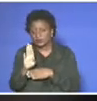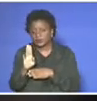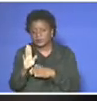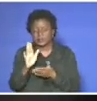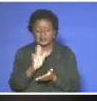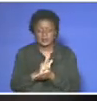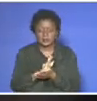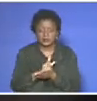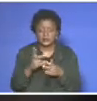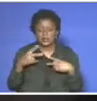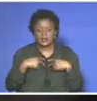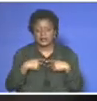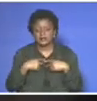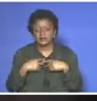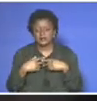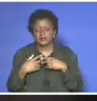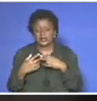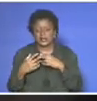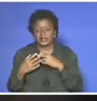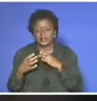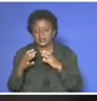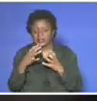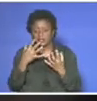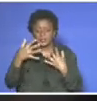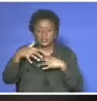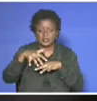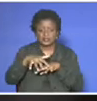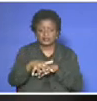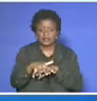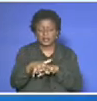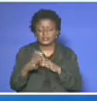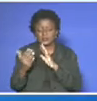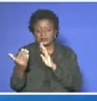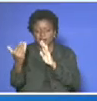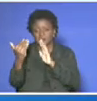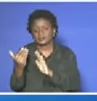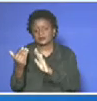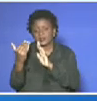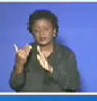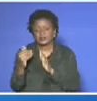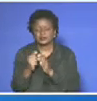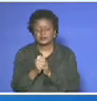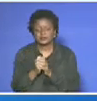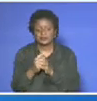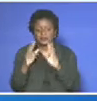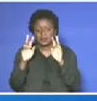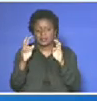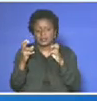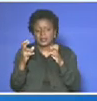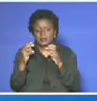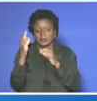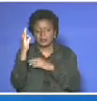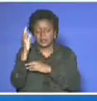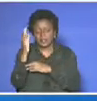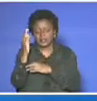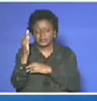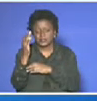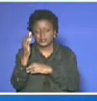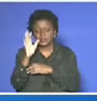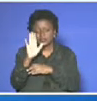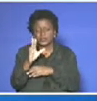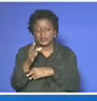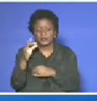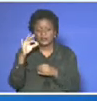face-to-face with the students, but that has brought about changes this year. The theme of the lecture is Your Vote is